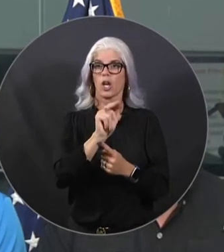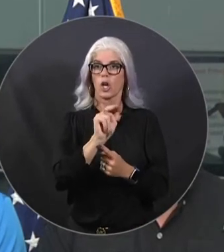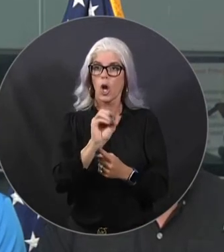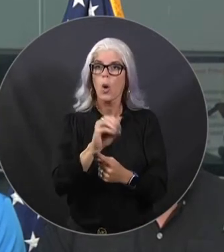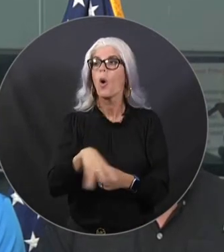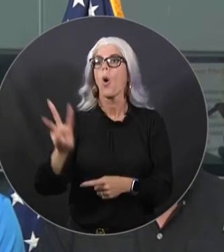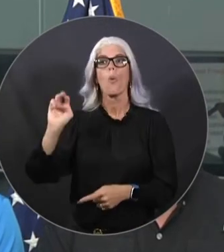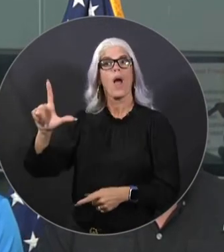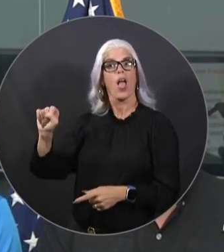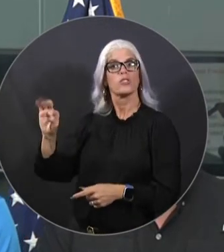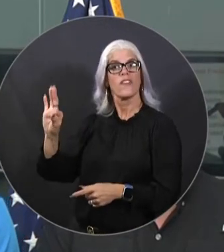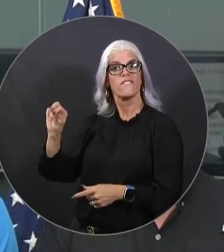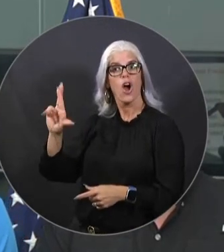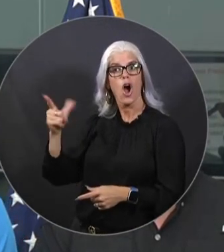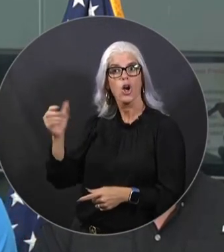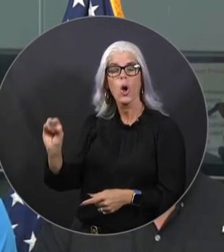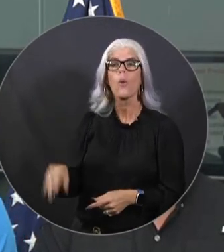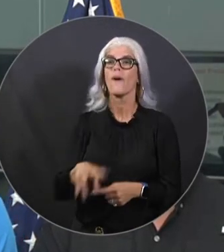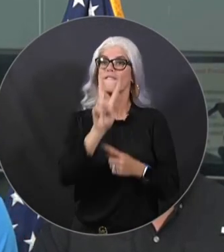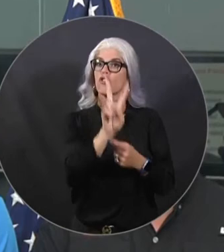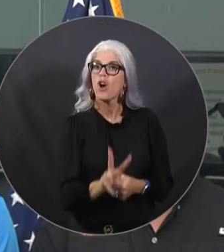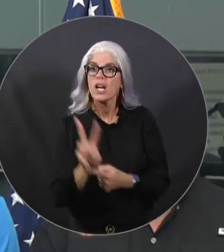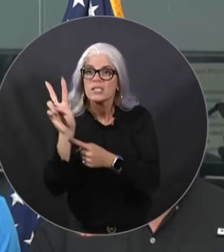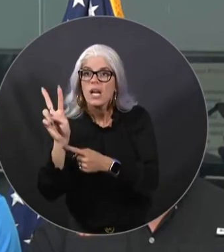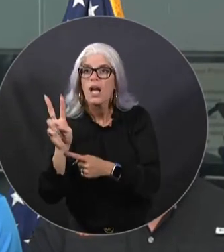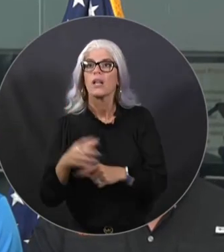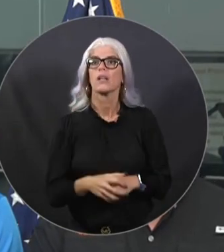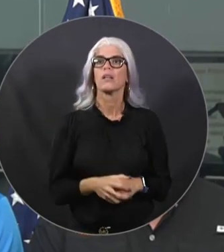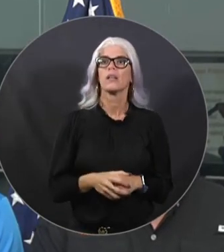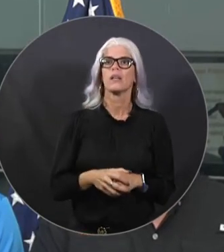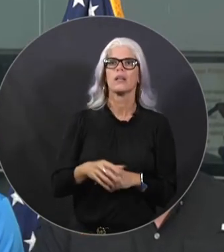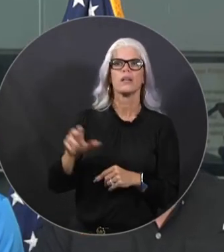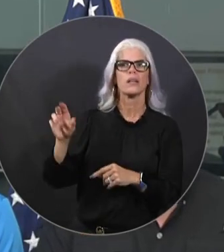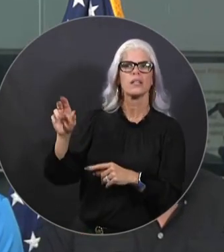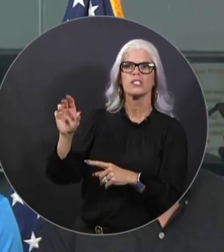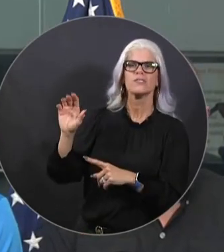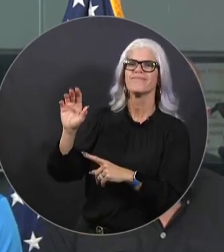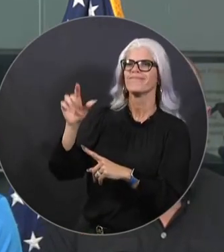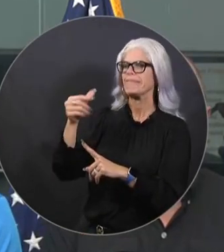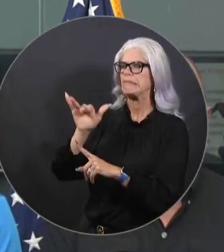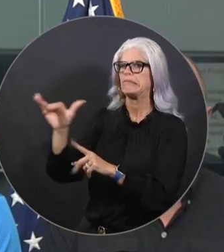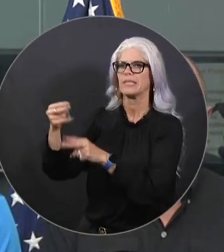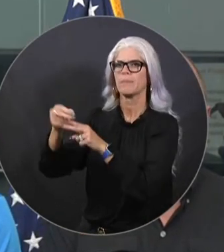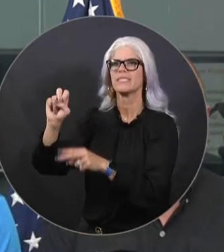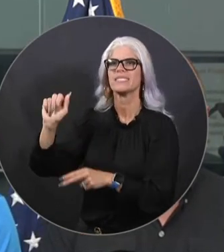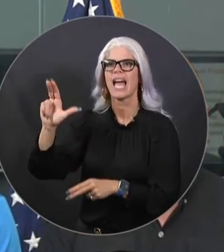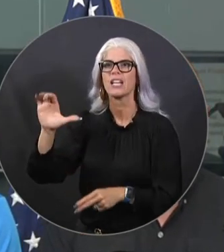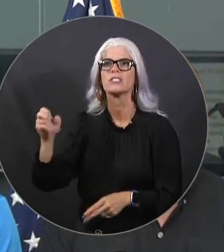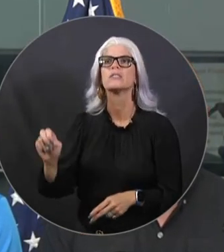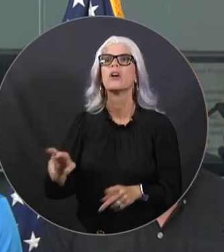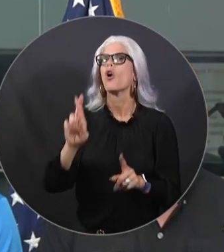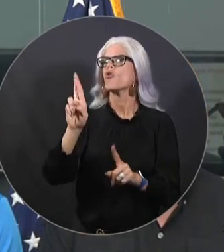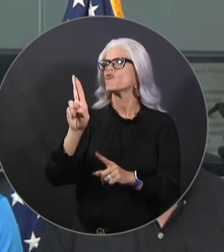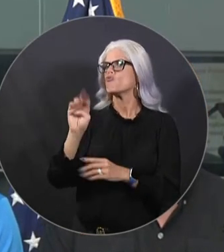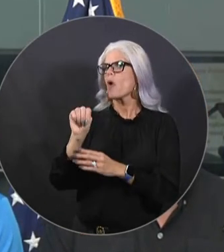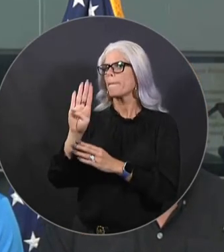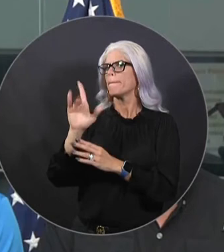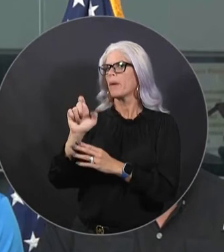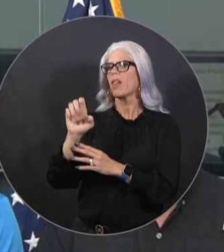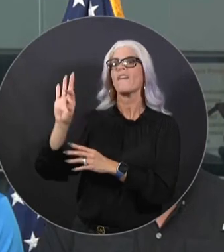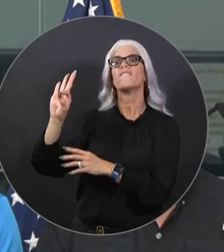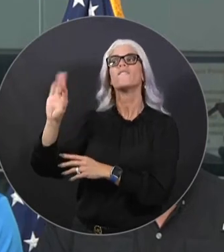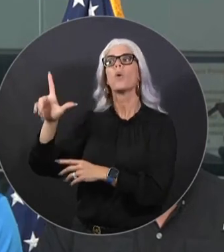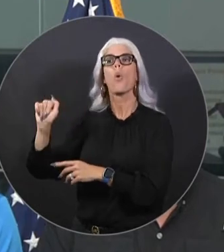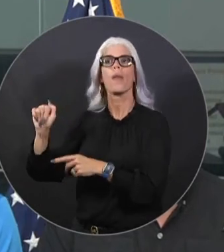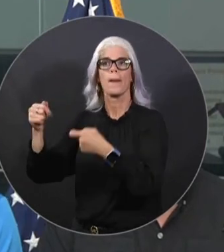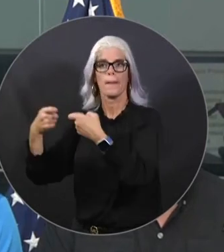Duke Energy, Goldman Sachs, Rumble, Florida Power and Light, National Christian Foundation, the PGA Tour, and Horn,